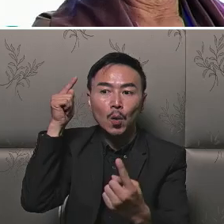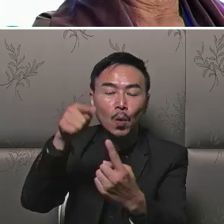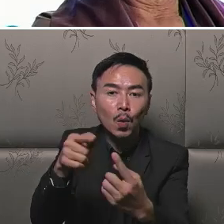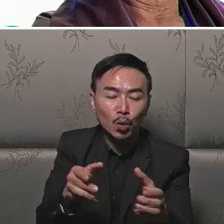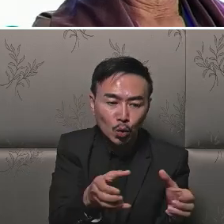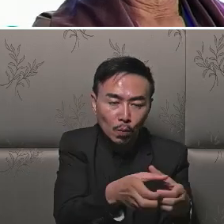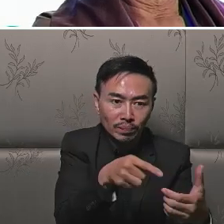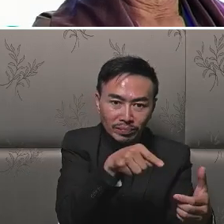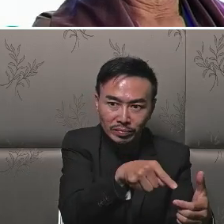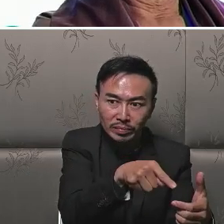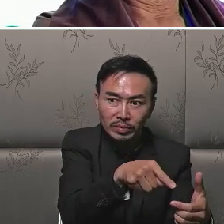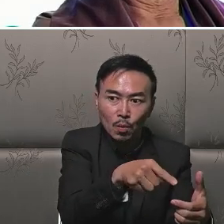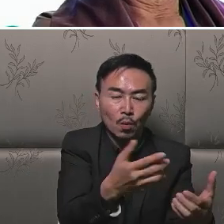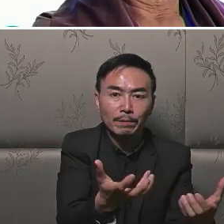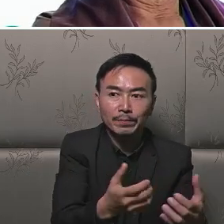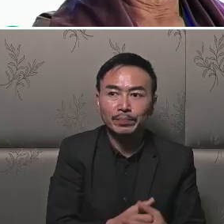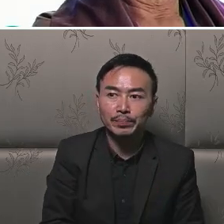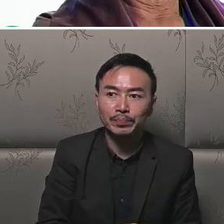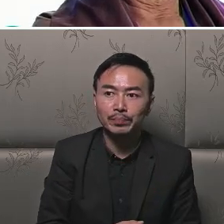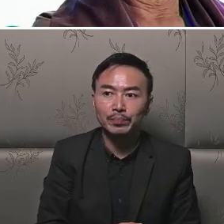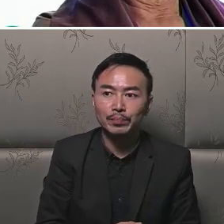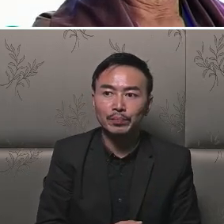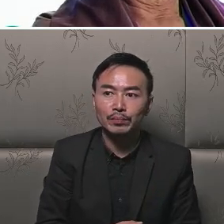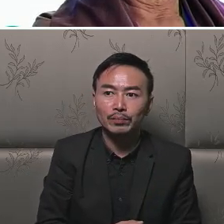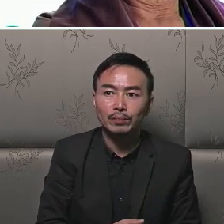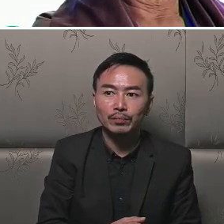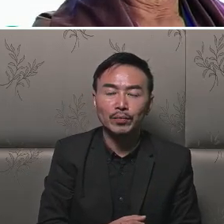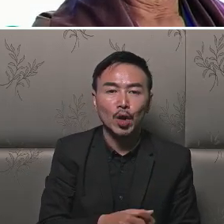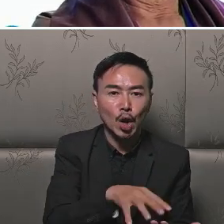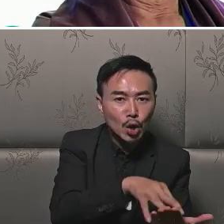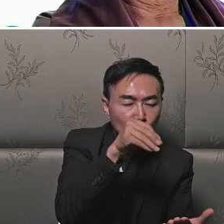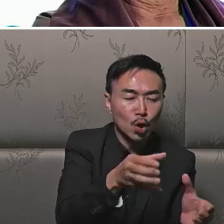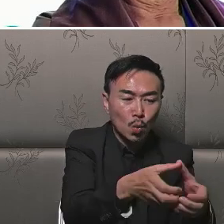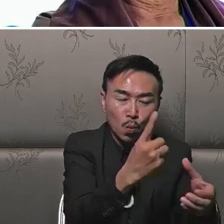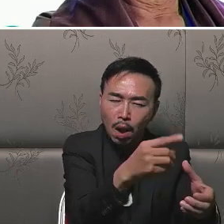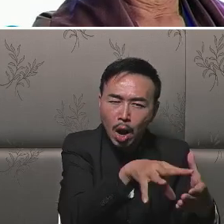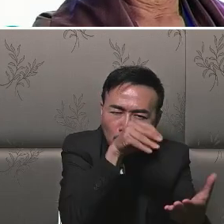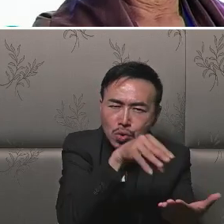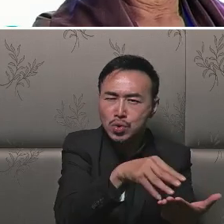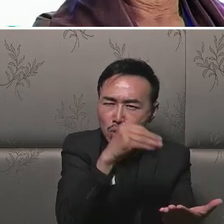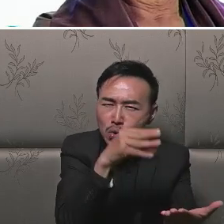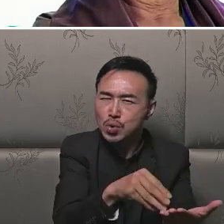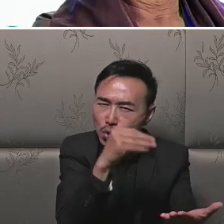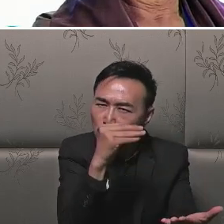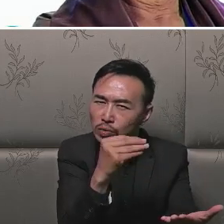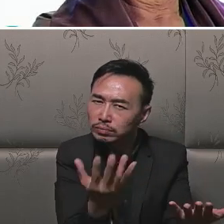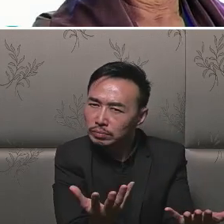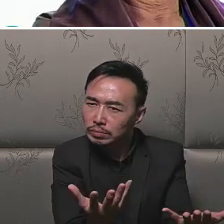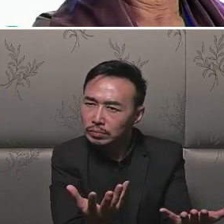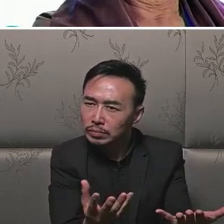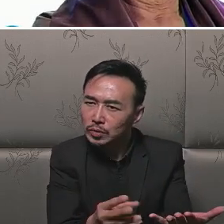a kinaraya Hiligaynon word that means to develop and to transform. When used as a transitive verb to the